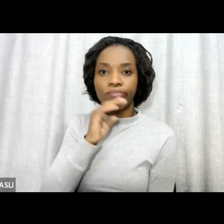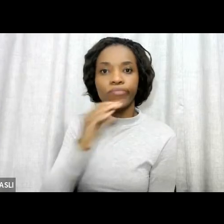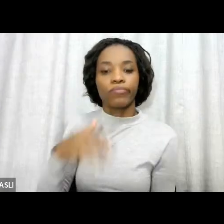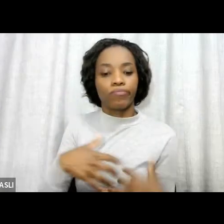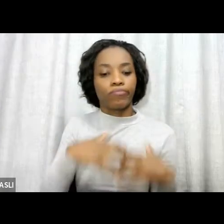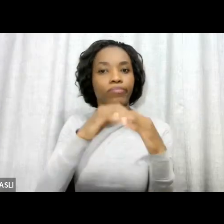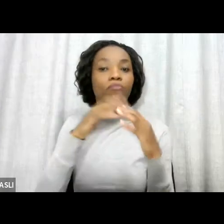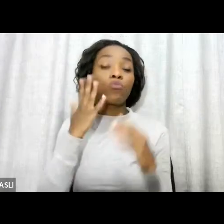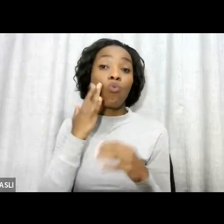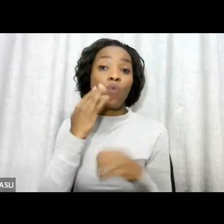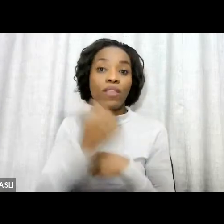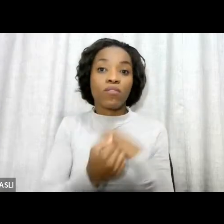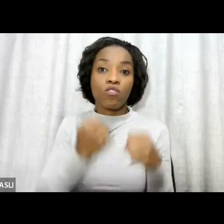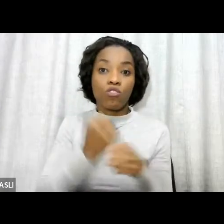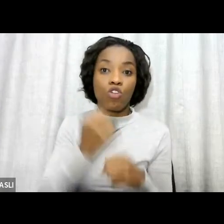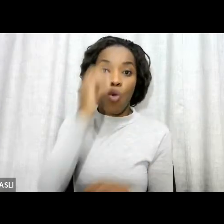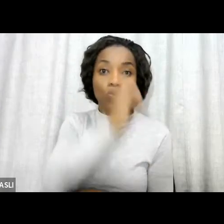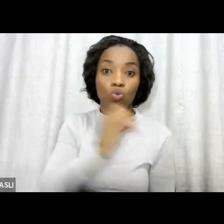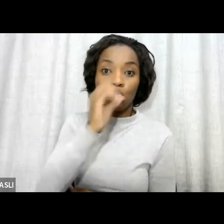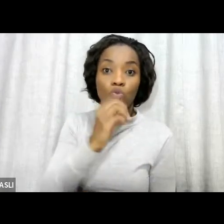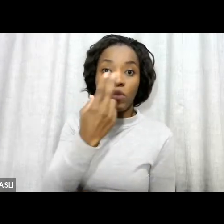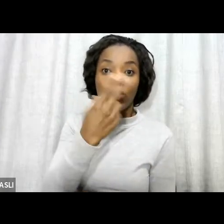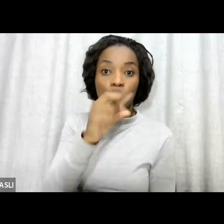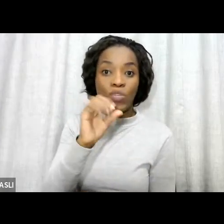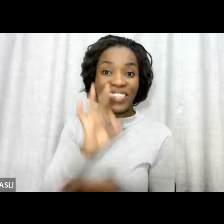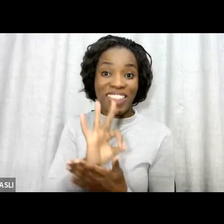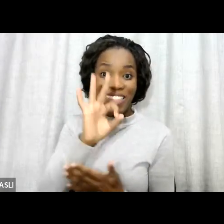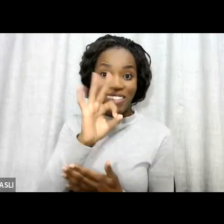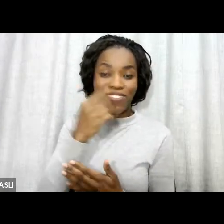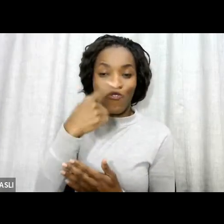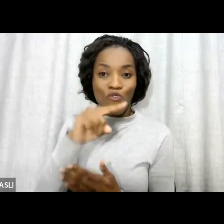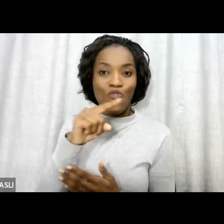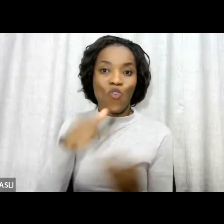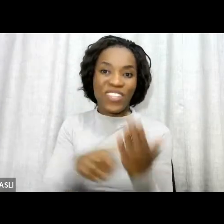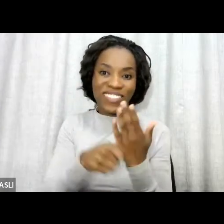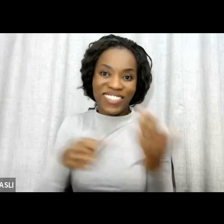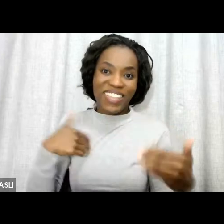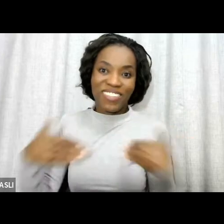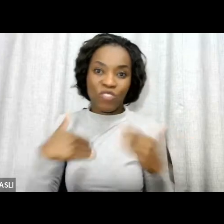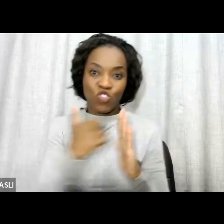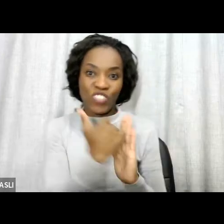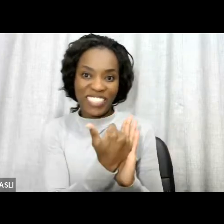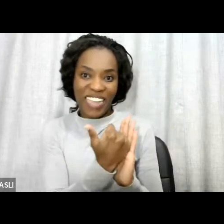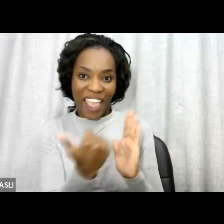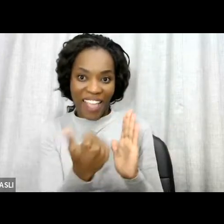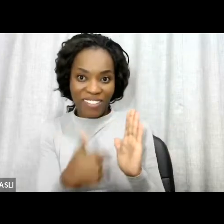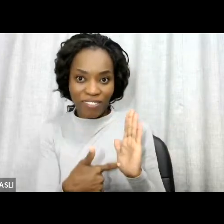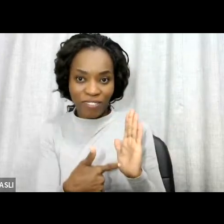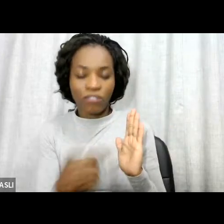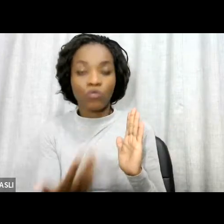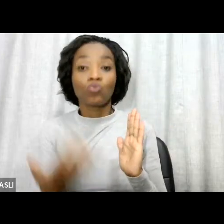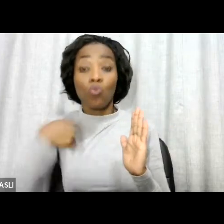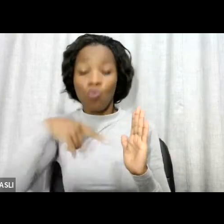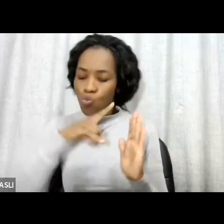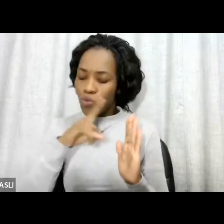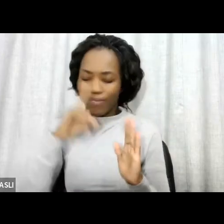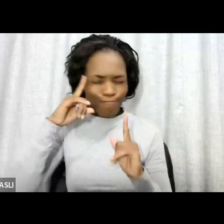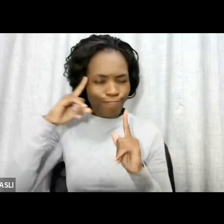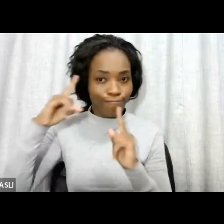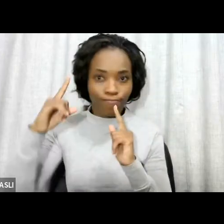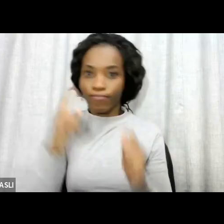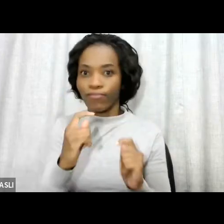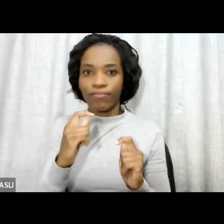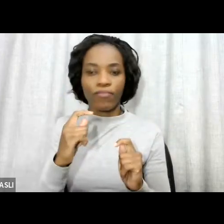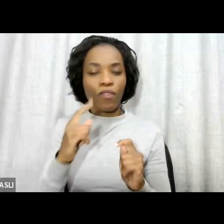October 2013 in terms of the Tax Administration Act. We are dedicated to